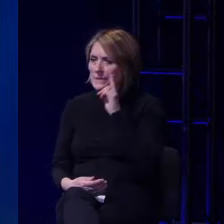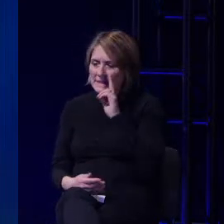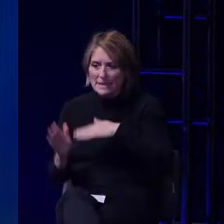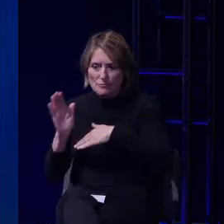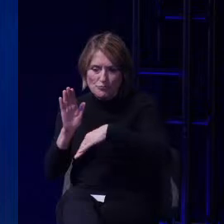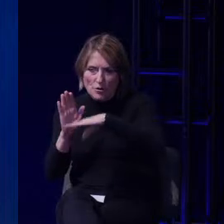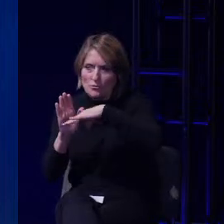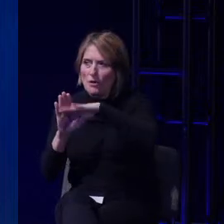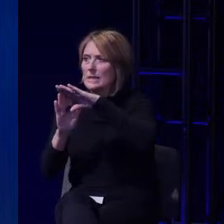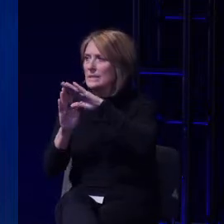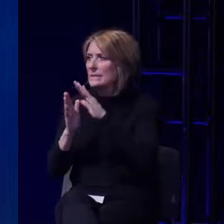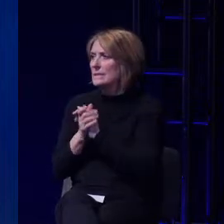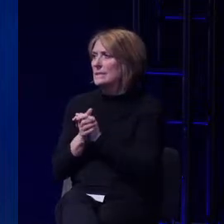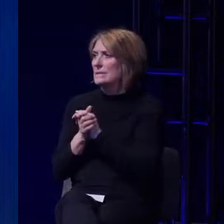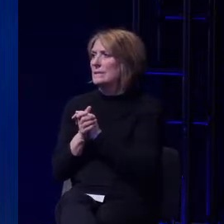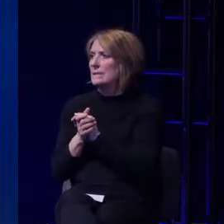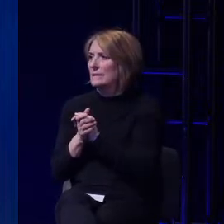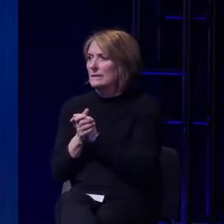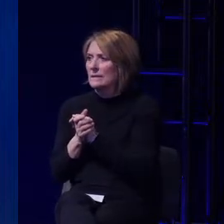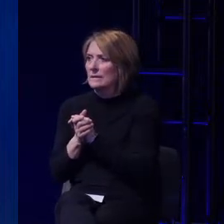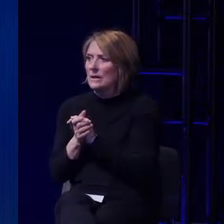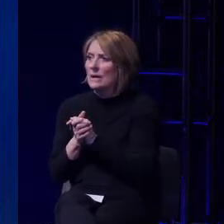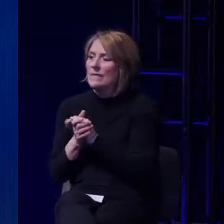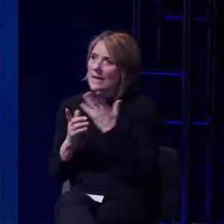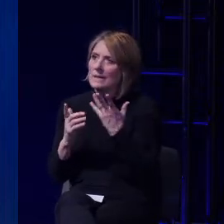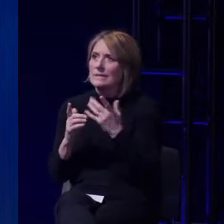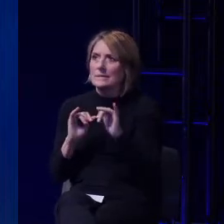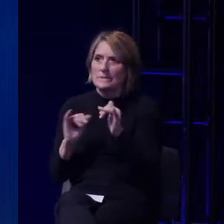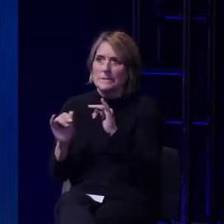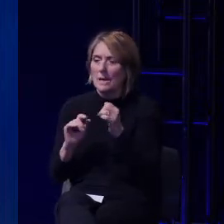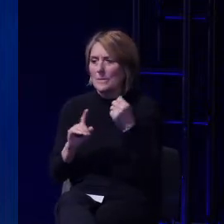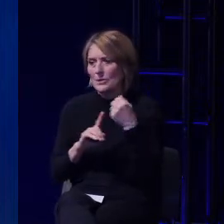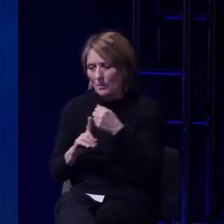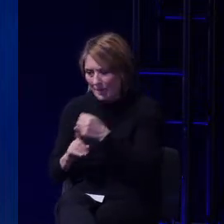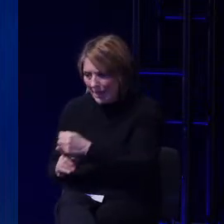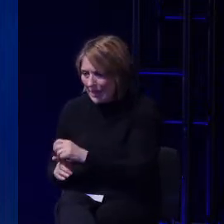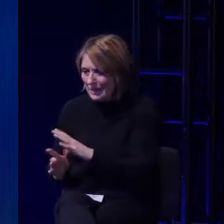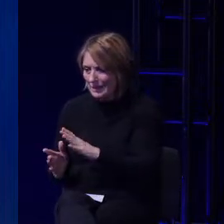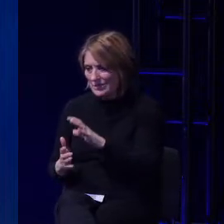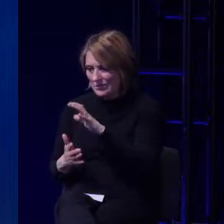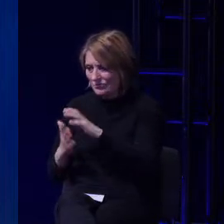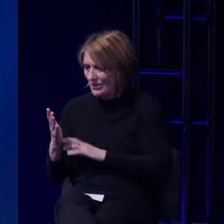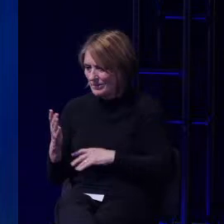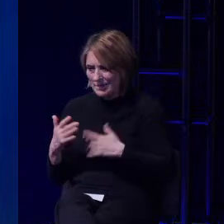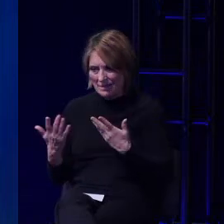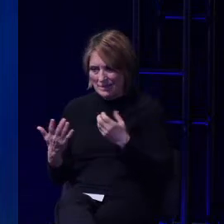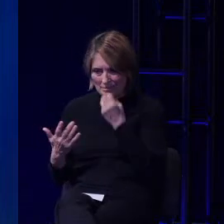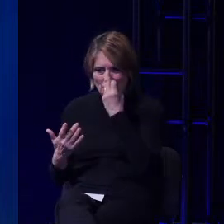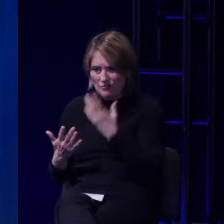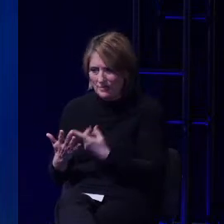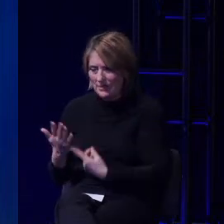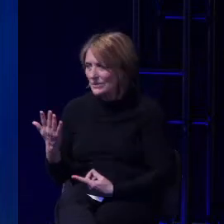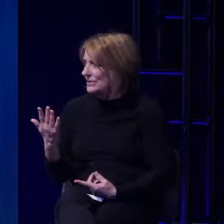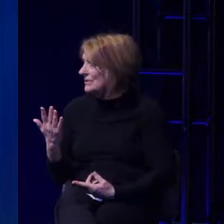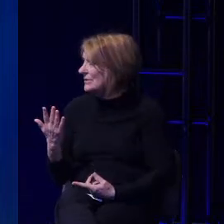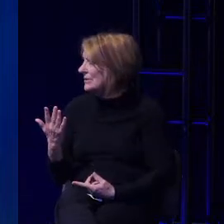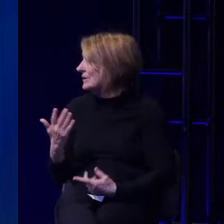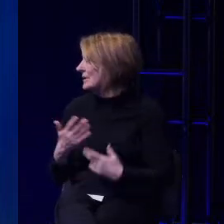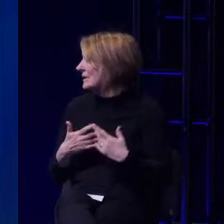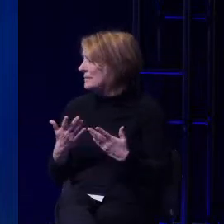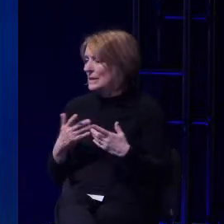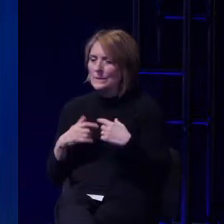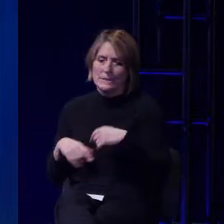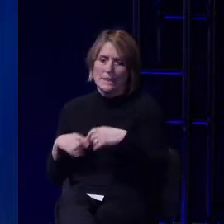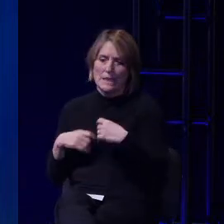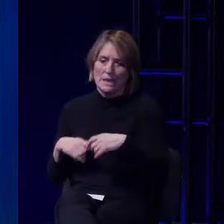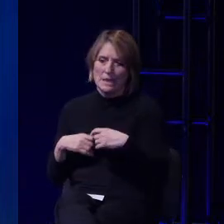and then you get knocked back because you get a script and a film that just turns into some rubbish, you know, but you still keep the